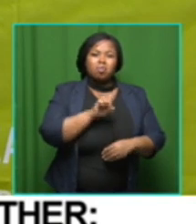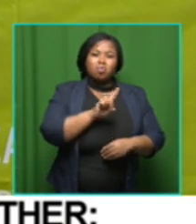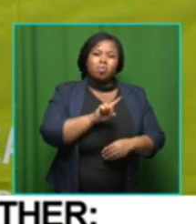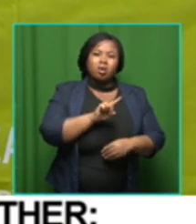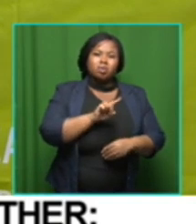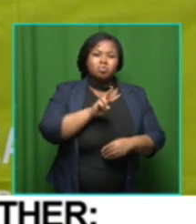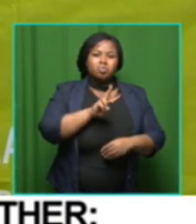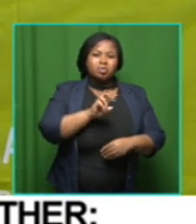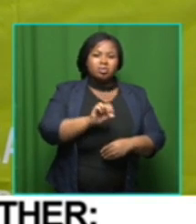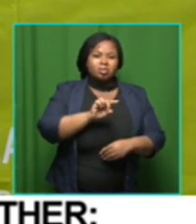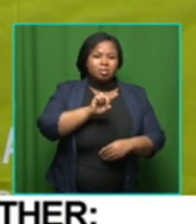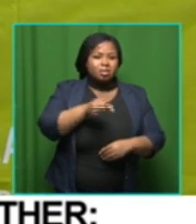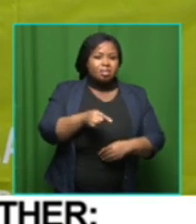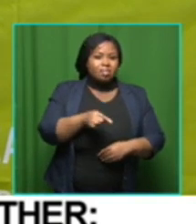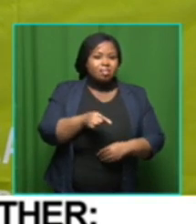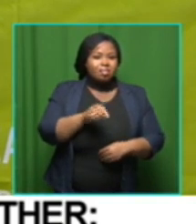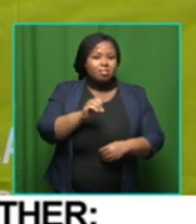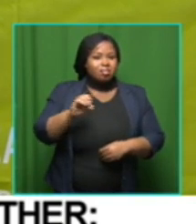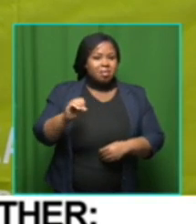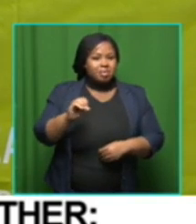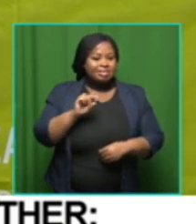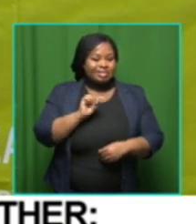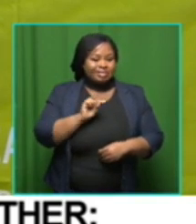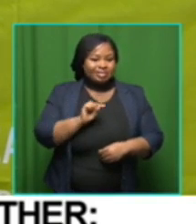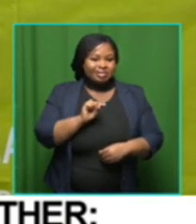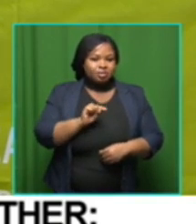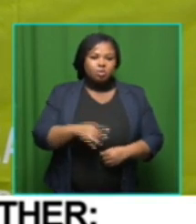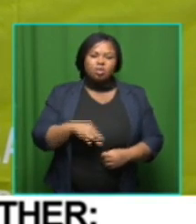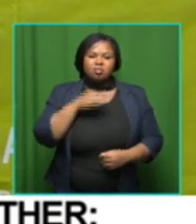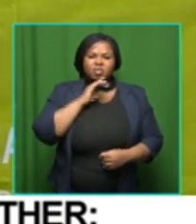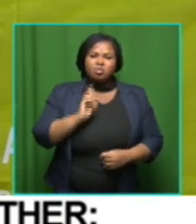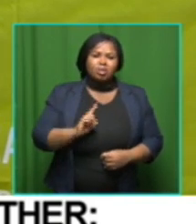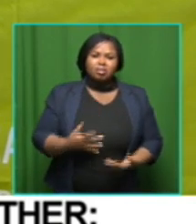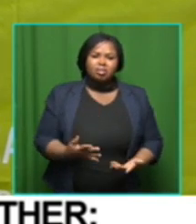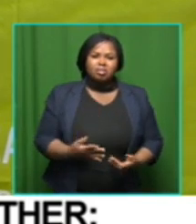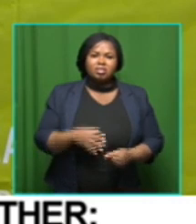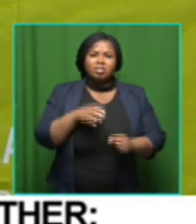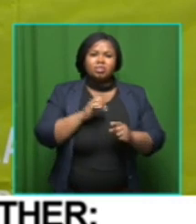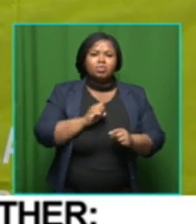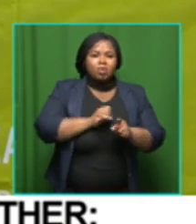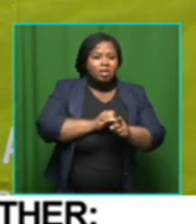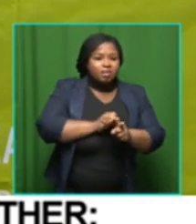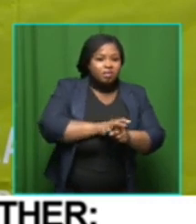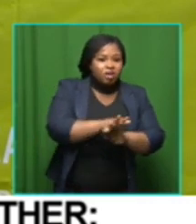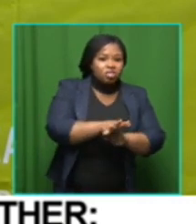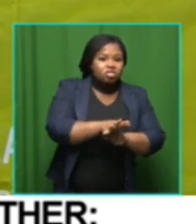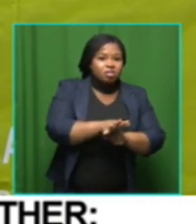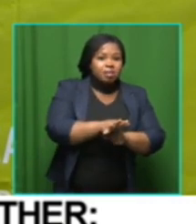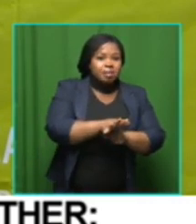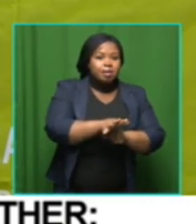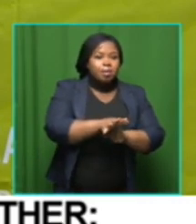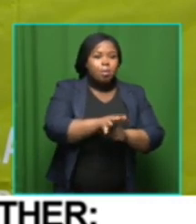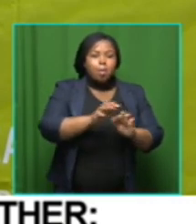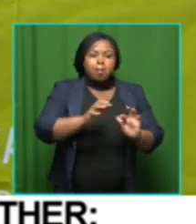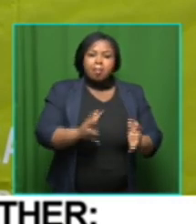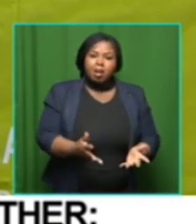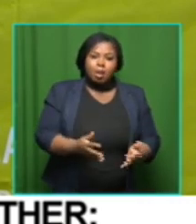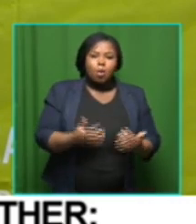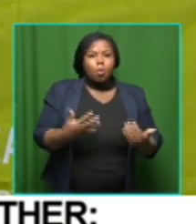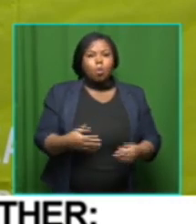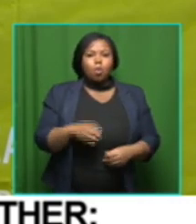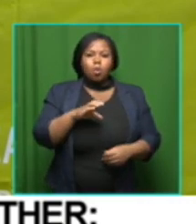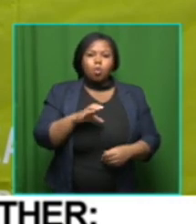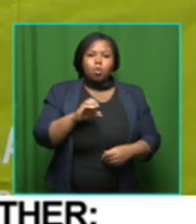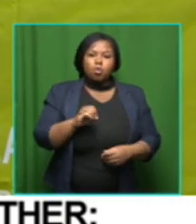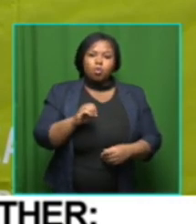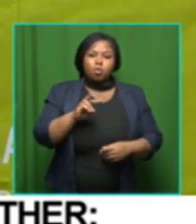120,000. That means it is not necessarily the infection and the conduct of the